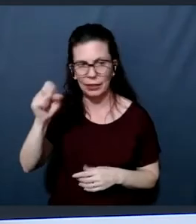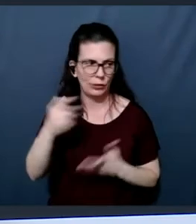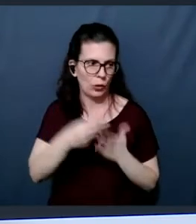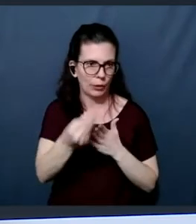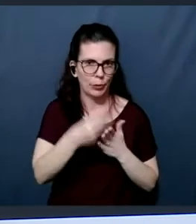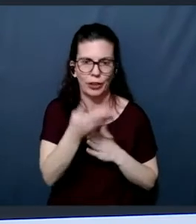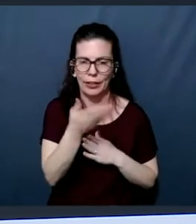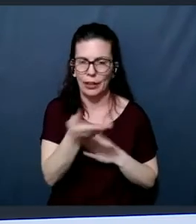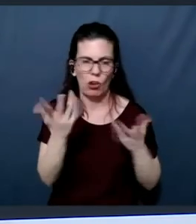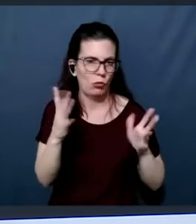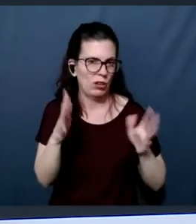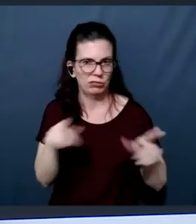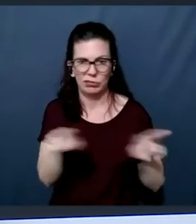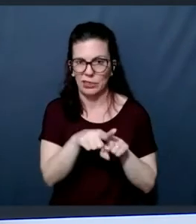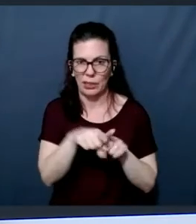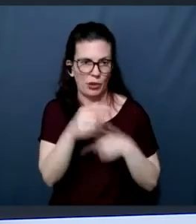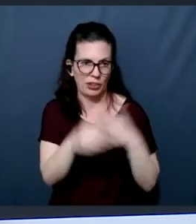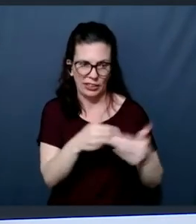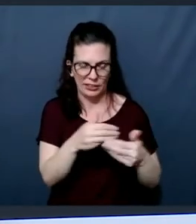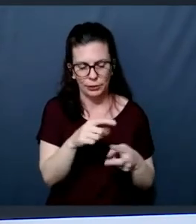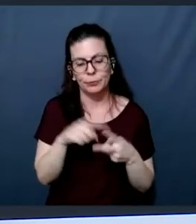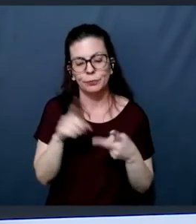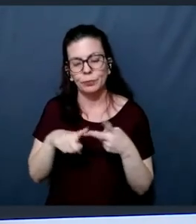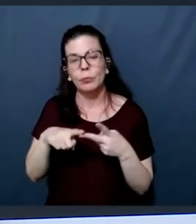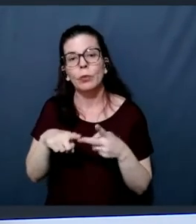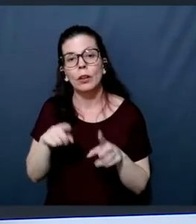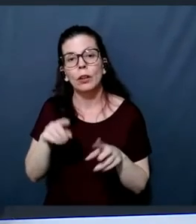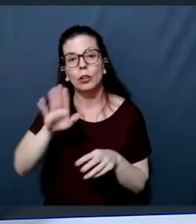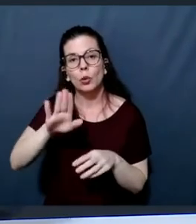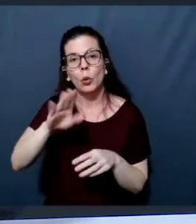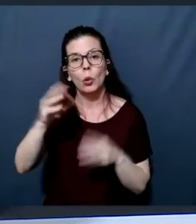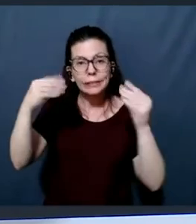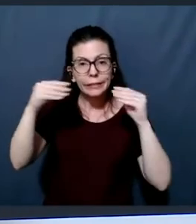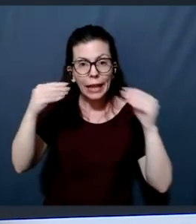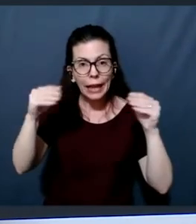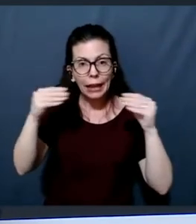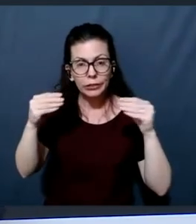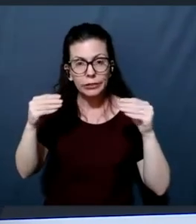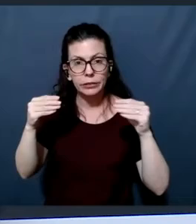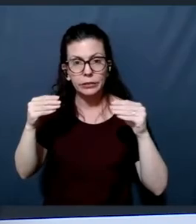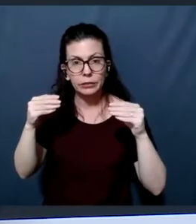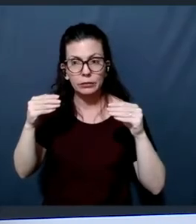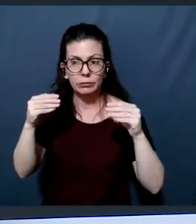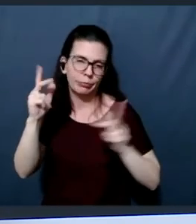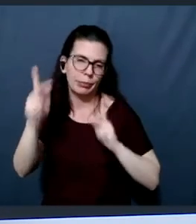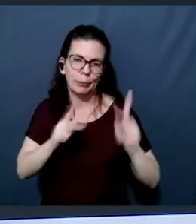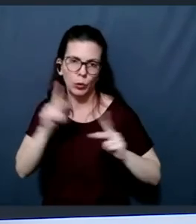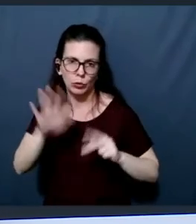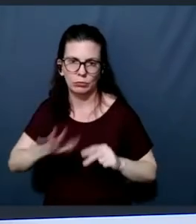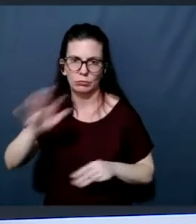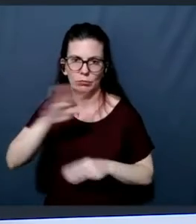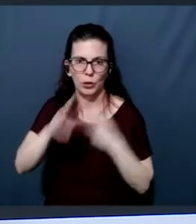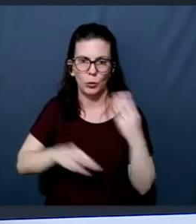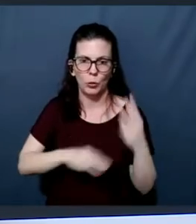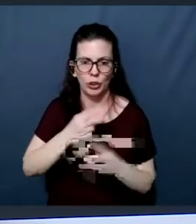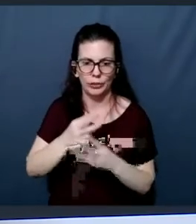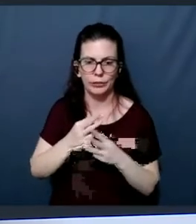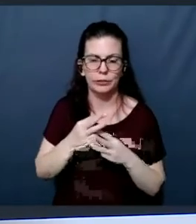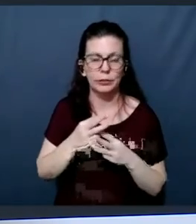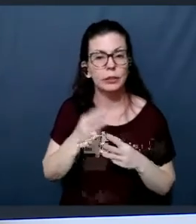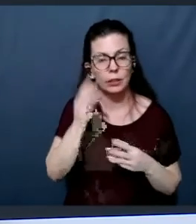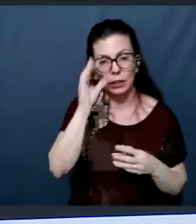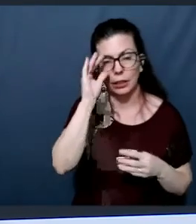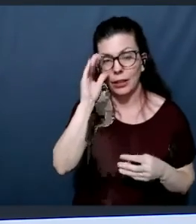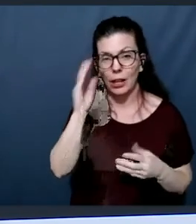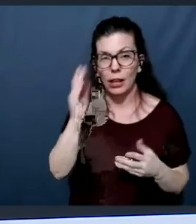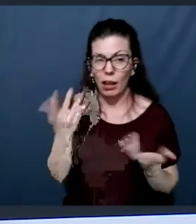do. Yep. Secondly, all of your sales people all around the world are already able to